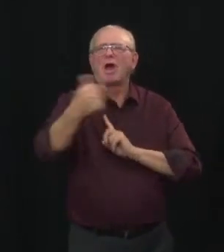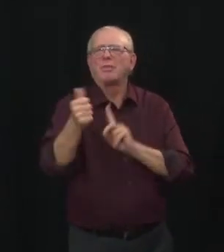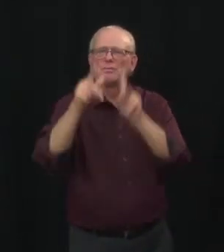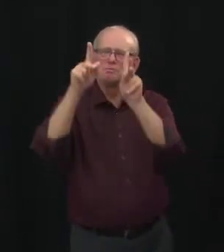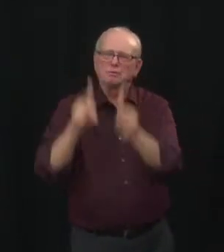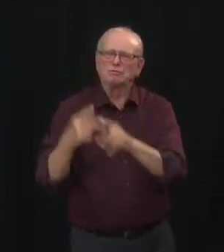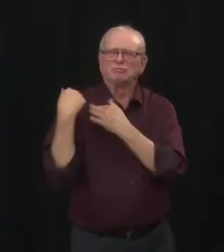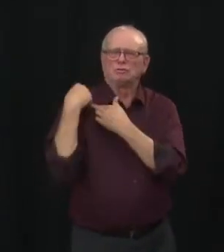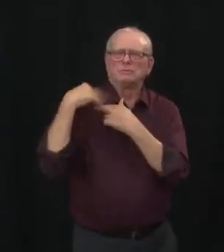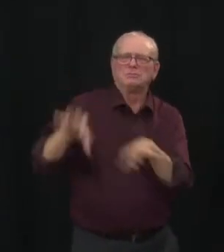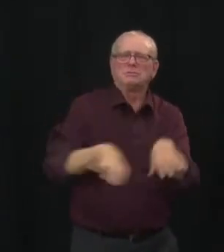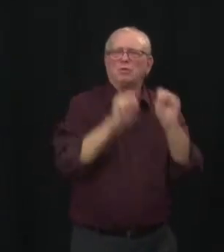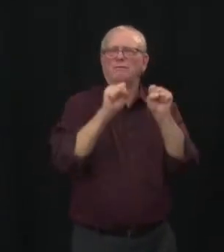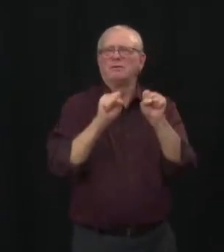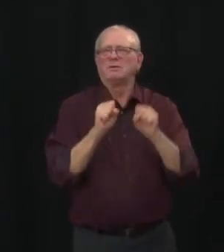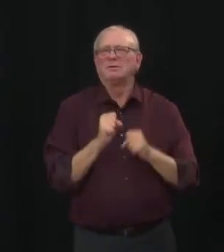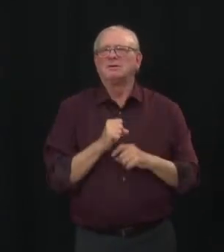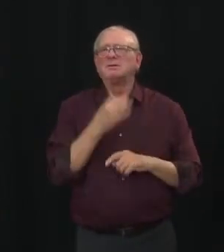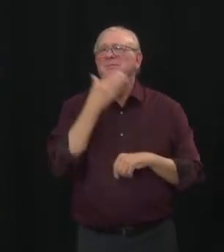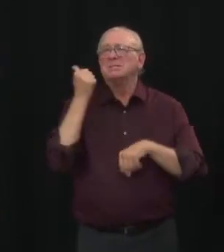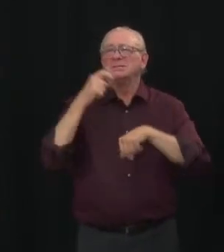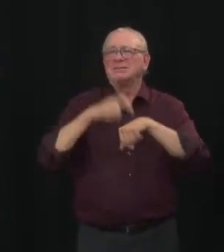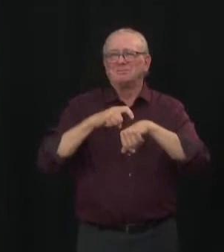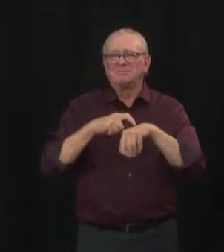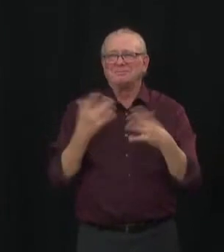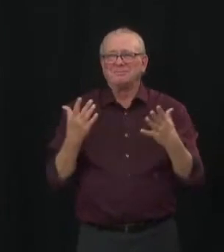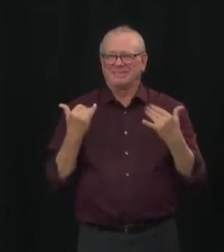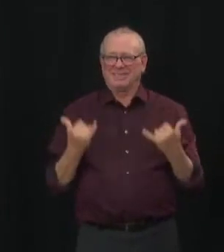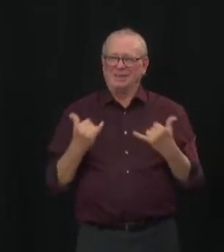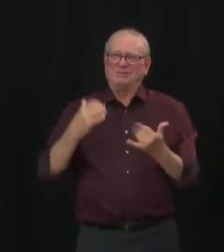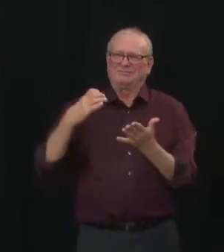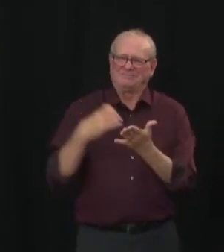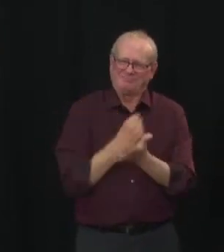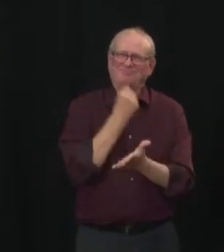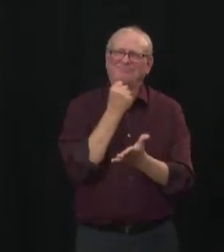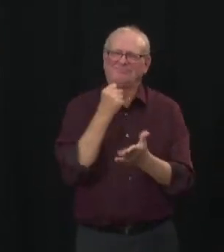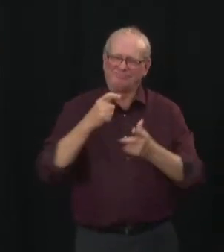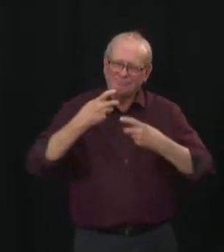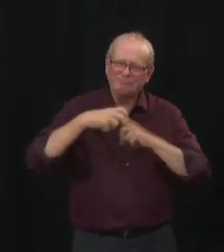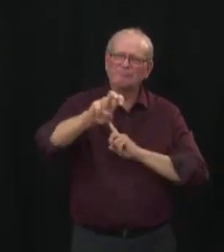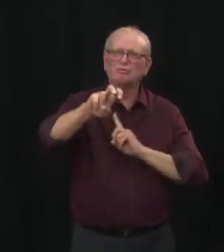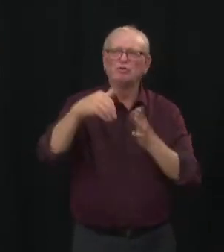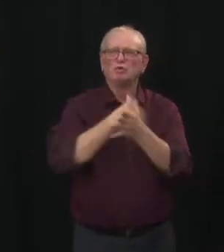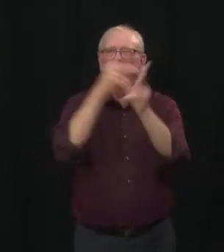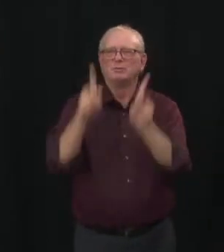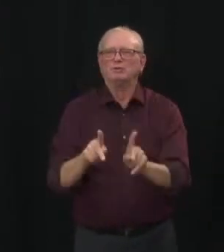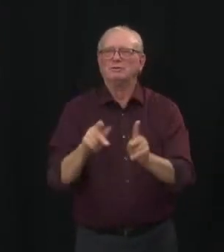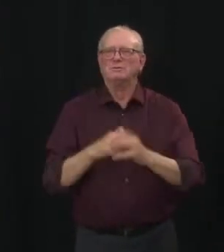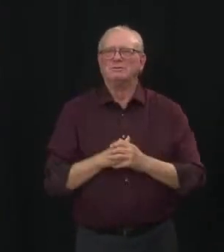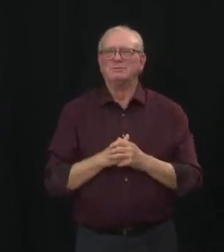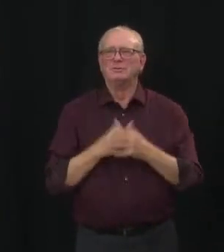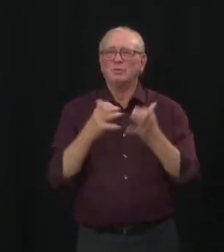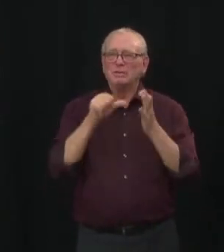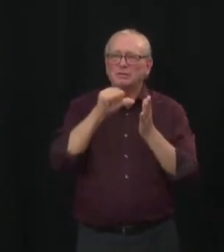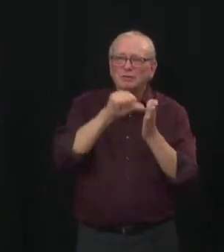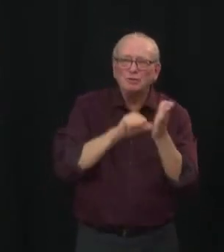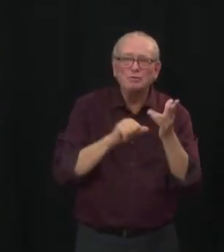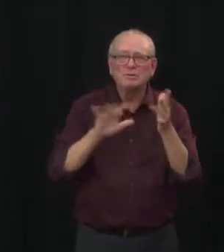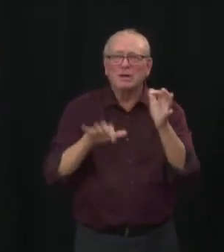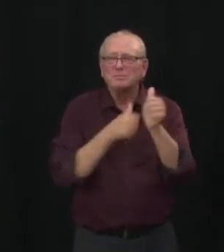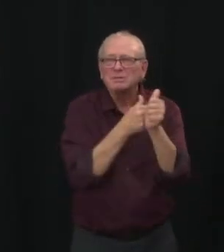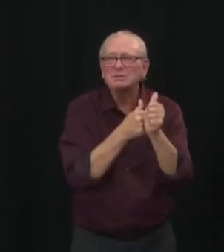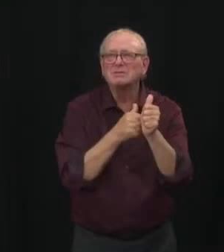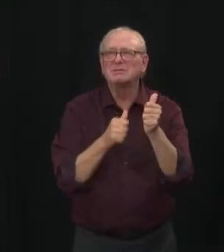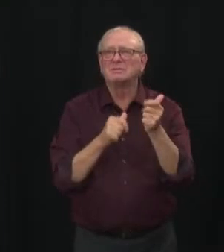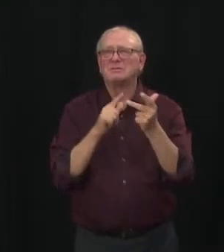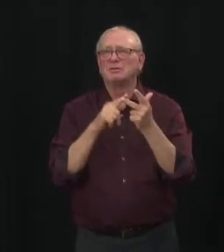for this year and the changes that we need to make to be able to get caught up in surgeries and be able to bring the surgical wait times